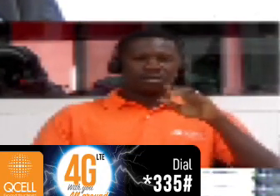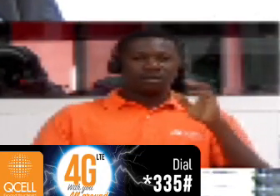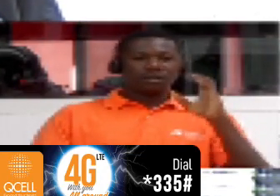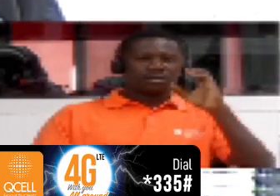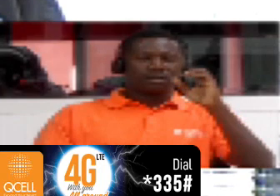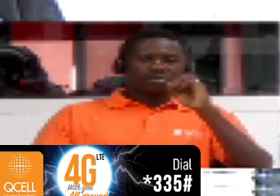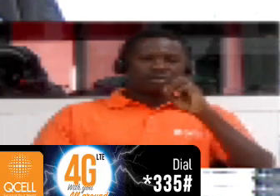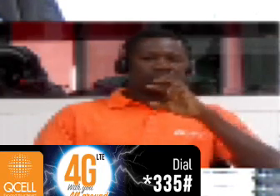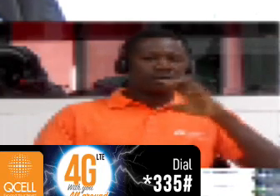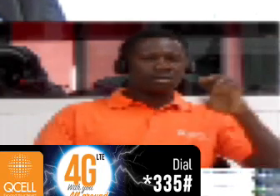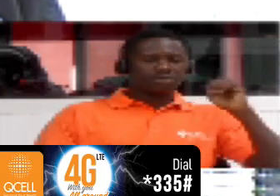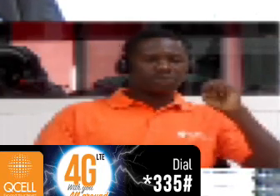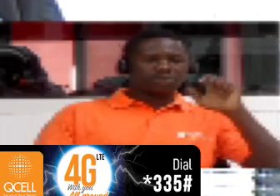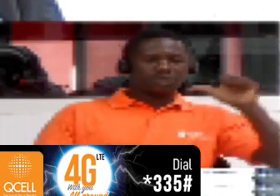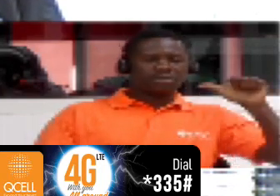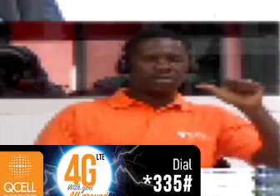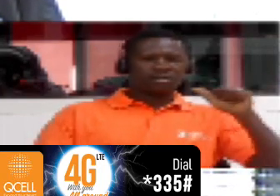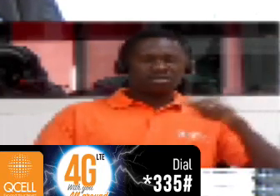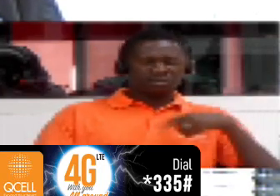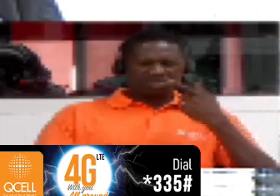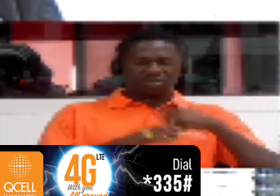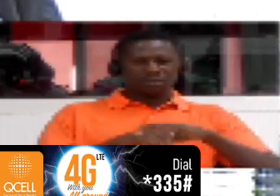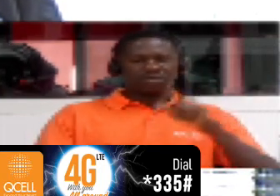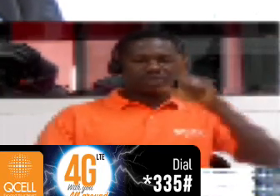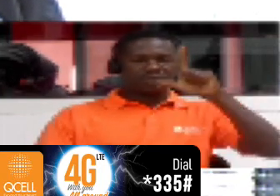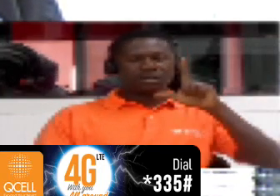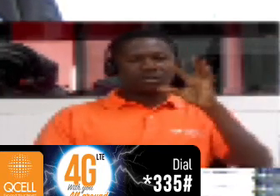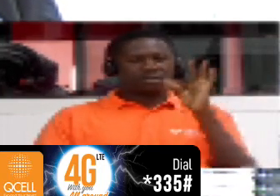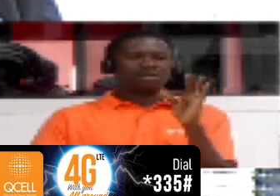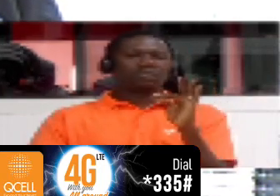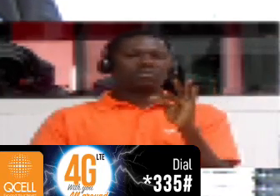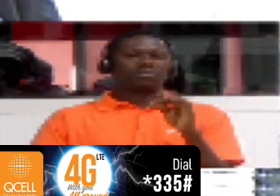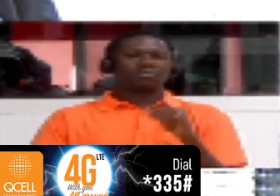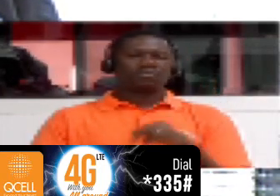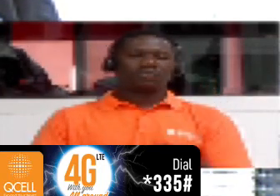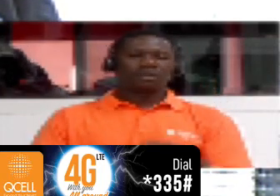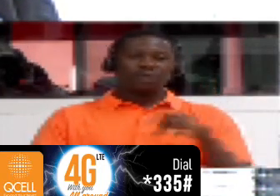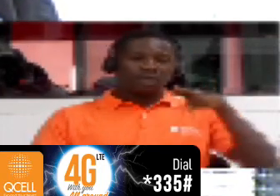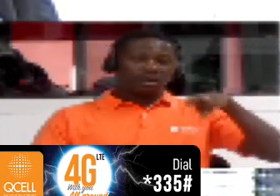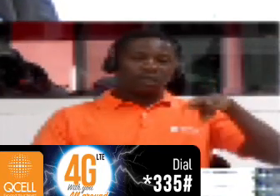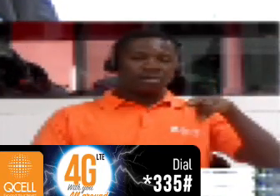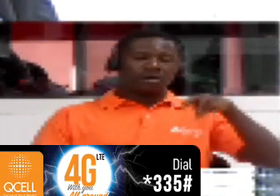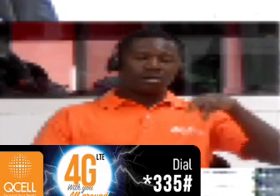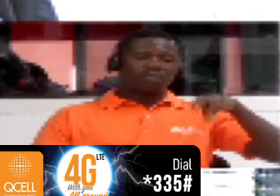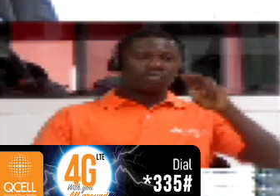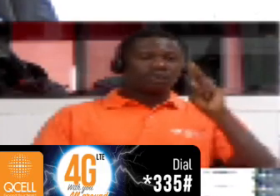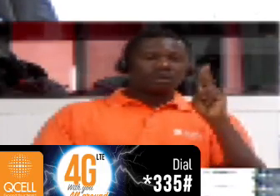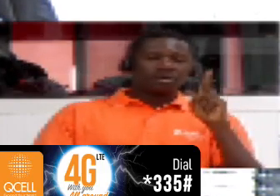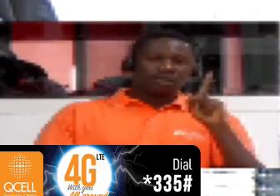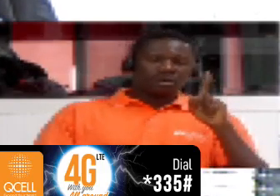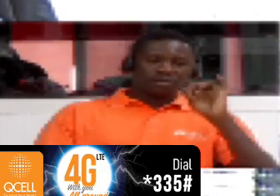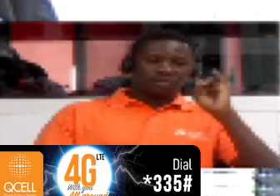Michael Correa was a lieutenant. Okay. Michael Jata. Michael Jata. Lieutenant.